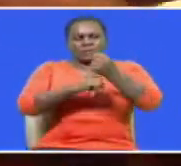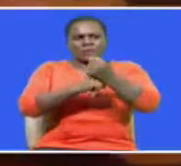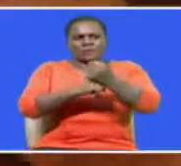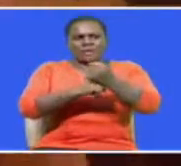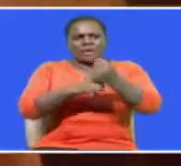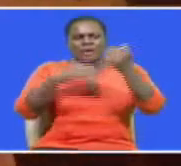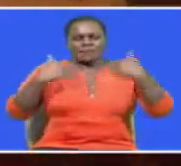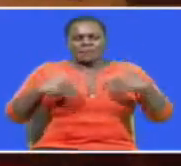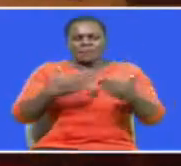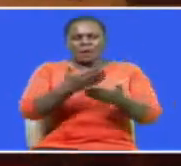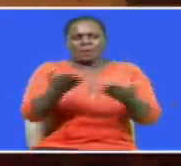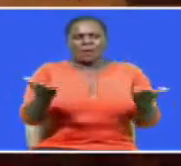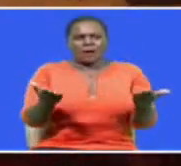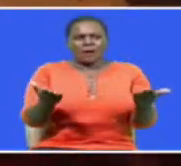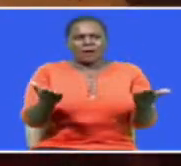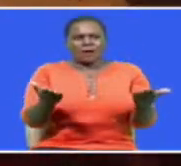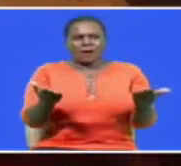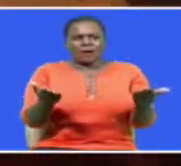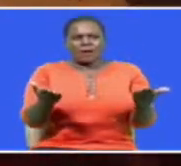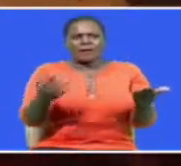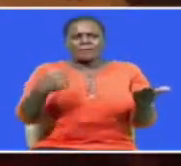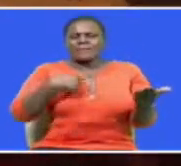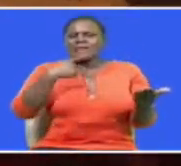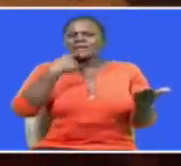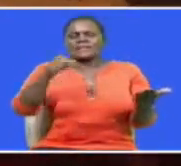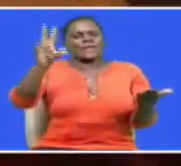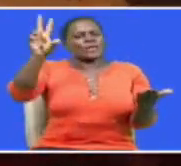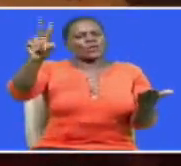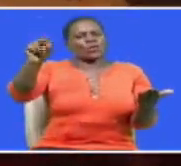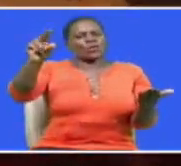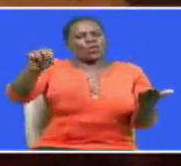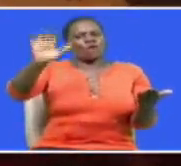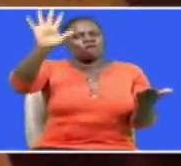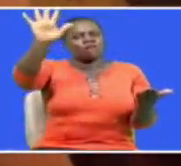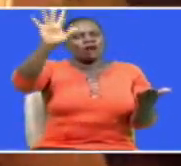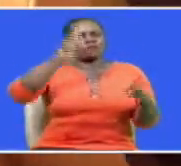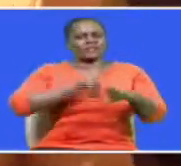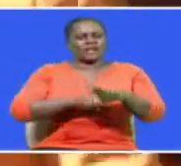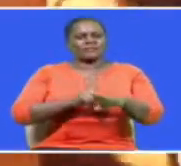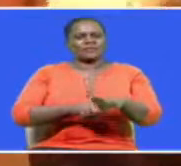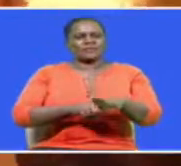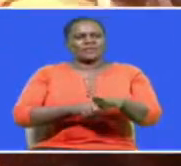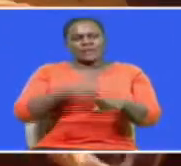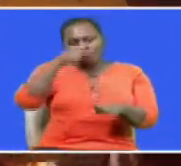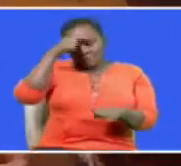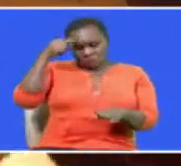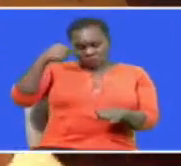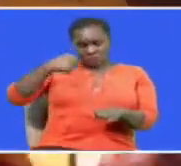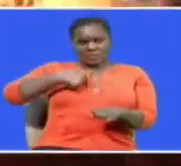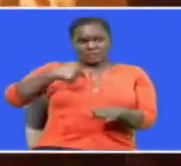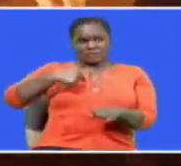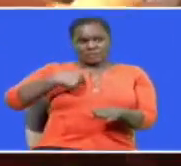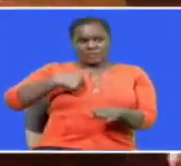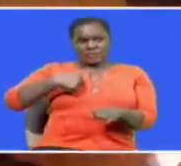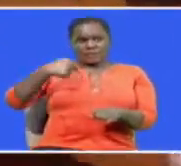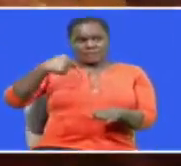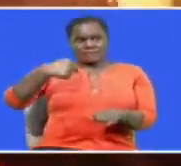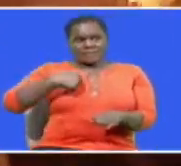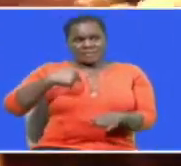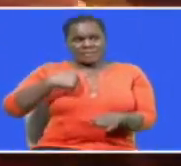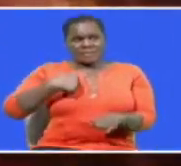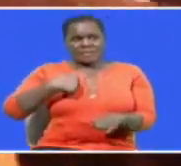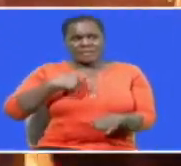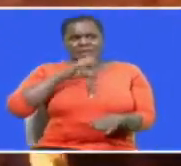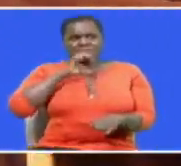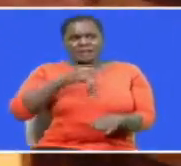ambayo wananchi wanasema hapana, mimi ninasema hapana mara tano. Because mimi, I am the servant